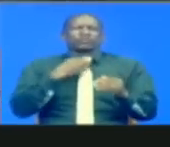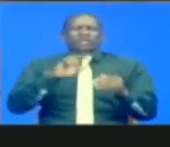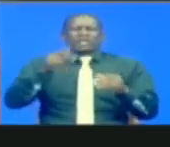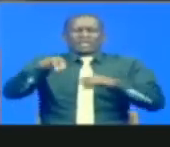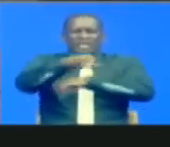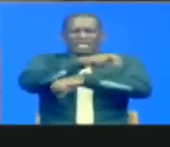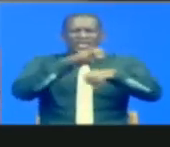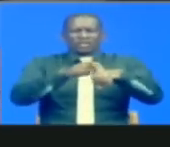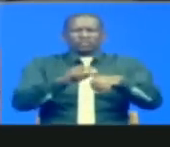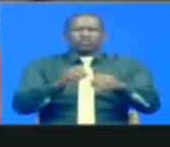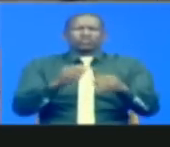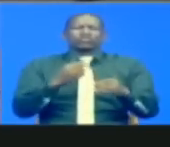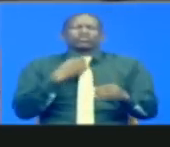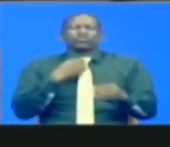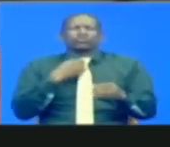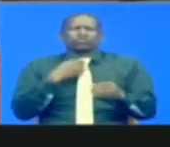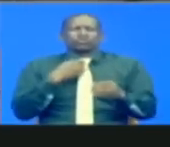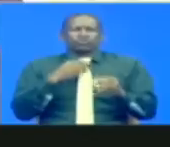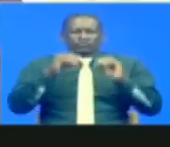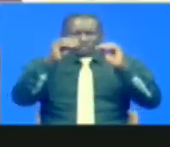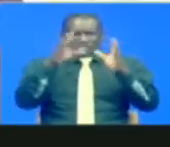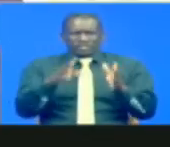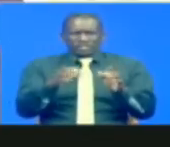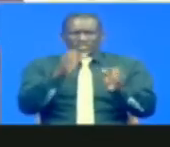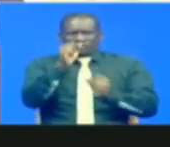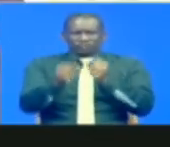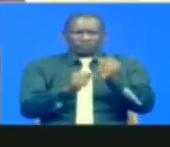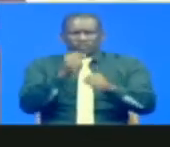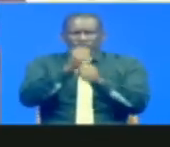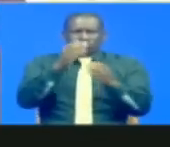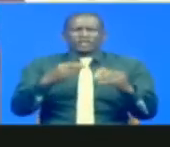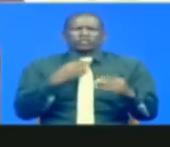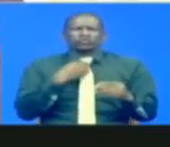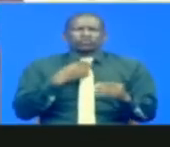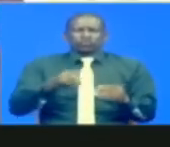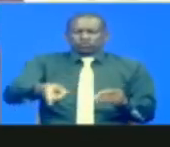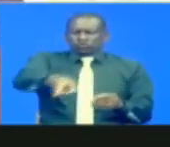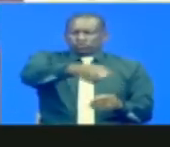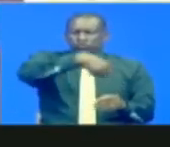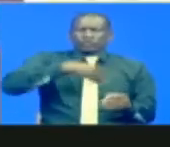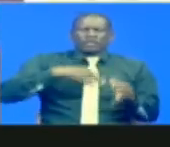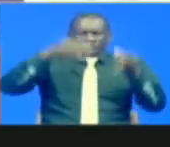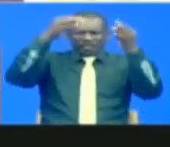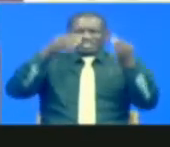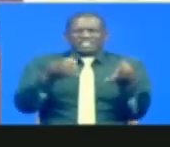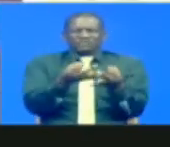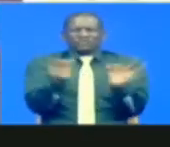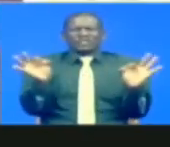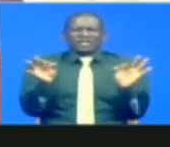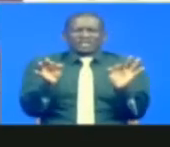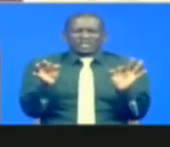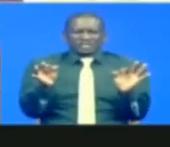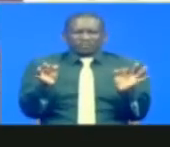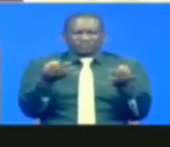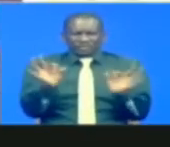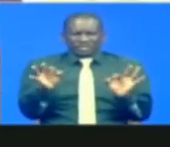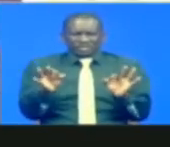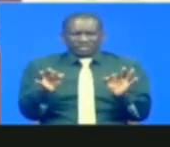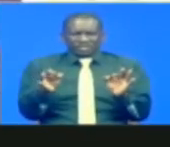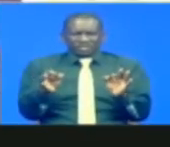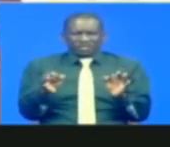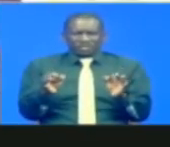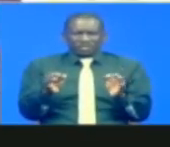its 45th affiliate workers union. We have decided freely and willfully as